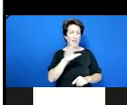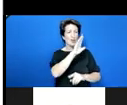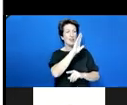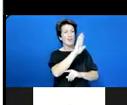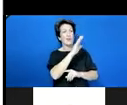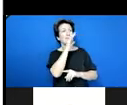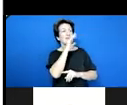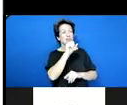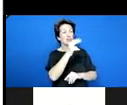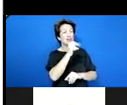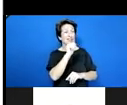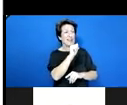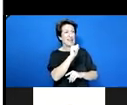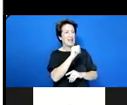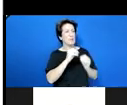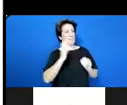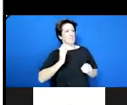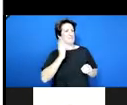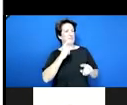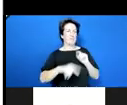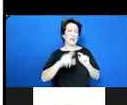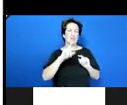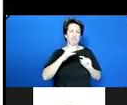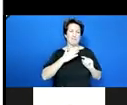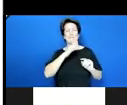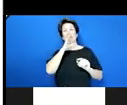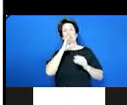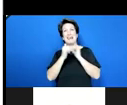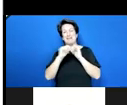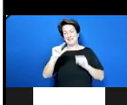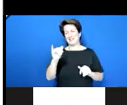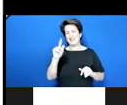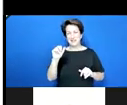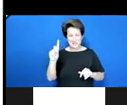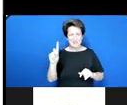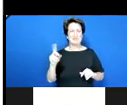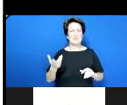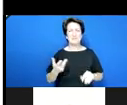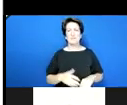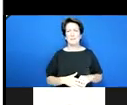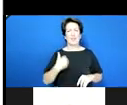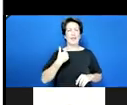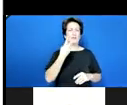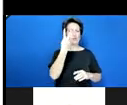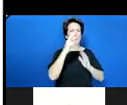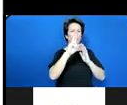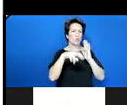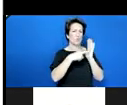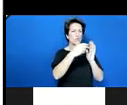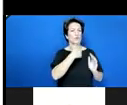Gillard, unfortunately. And I work for Toronto Public Health. I have two roles there, really. I was